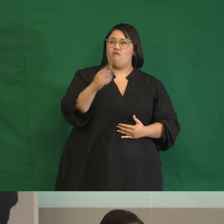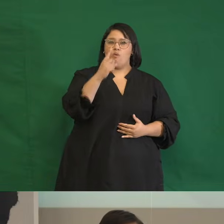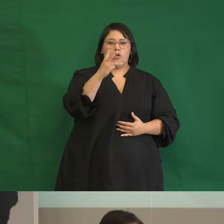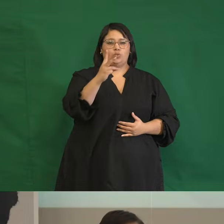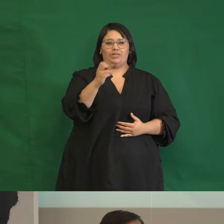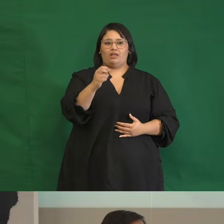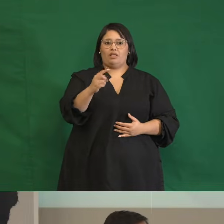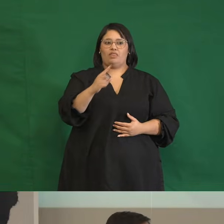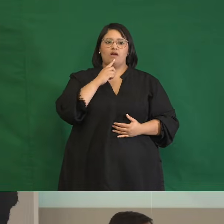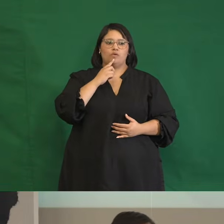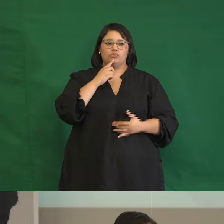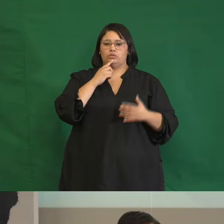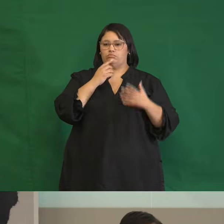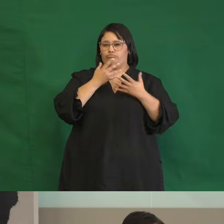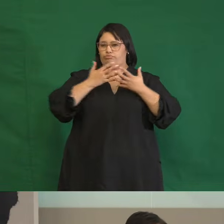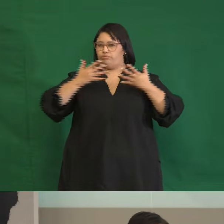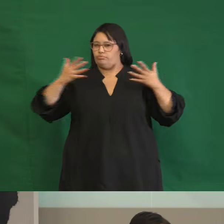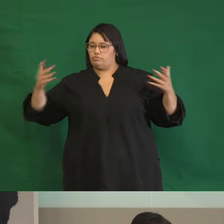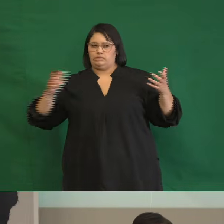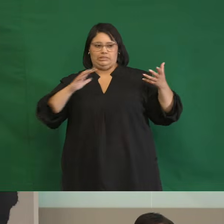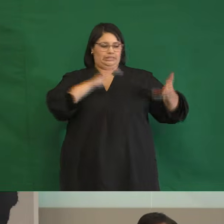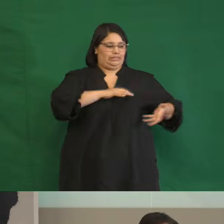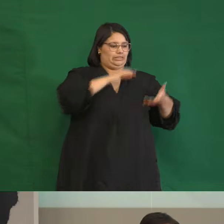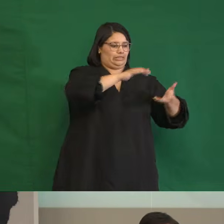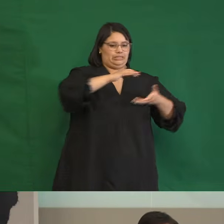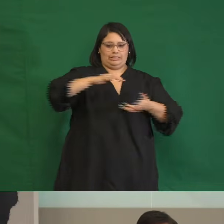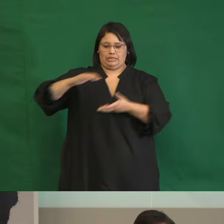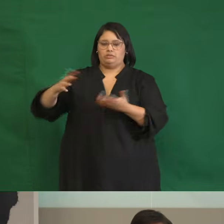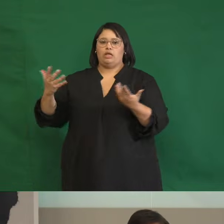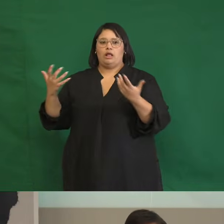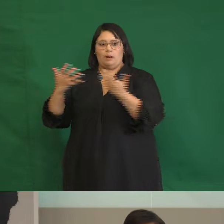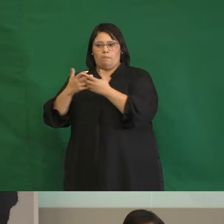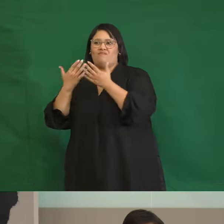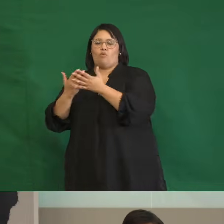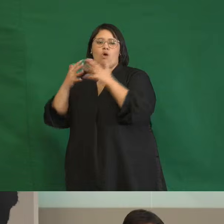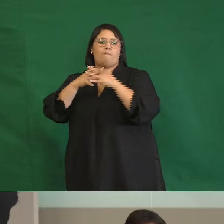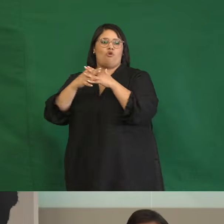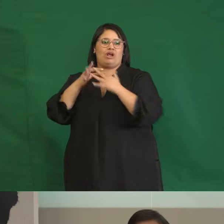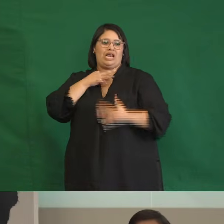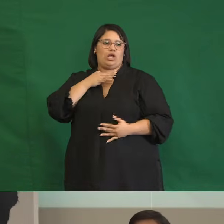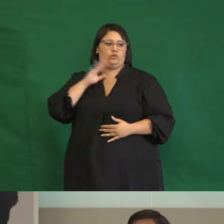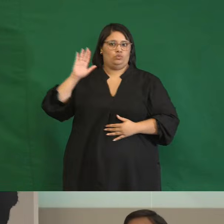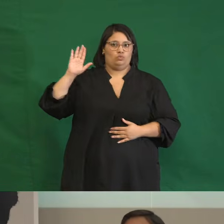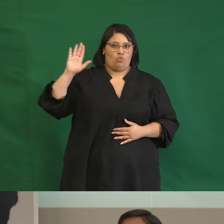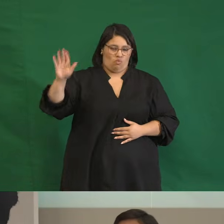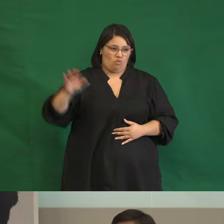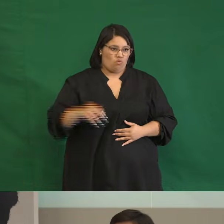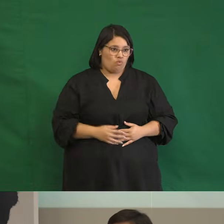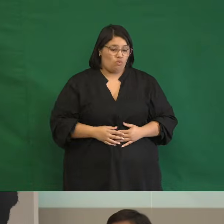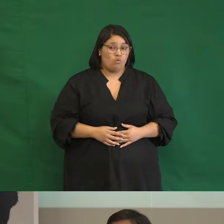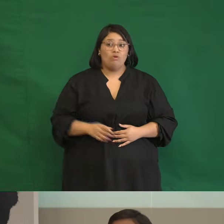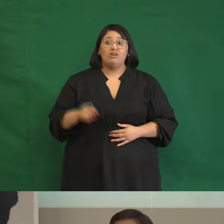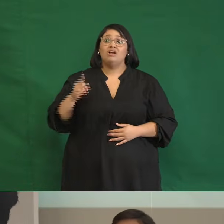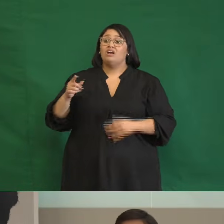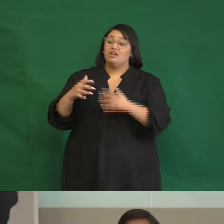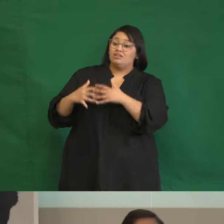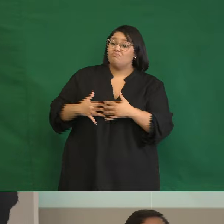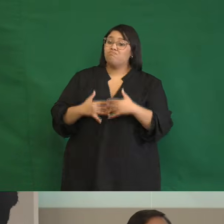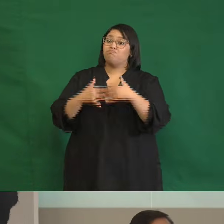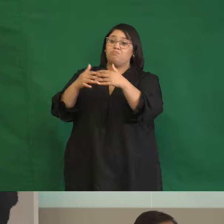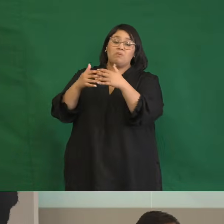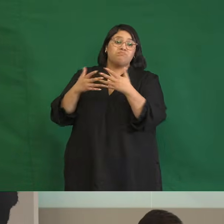120,000 synsets for American English, and it has been built out to